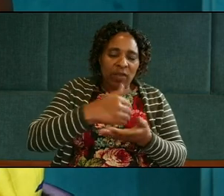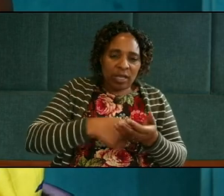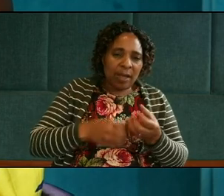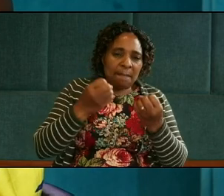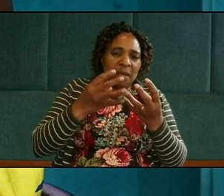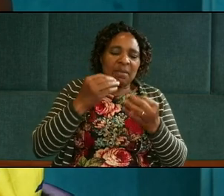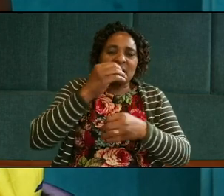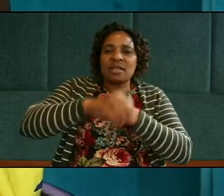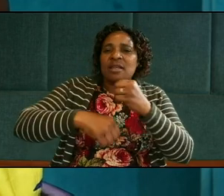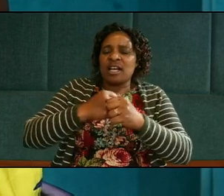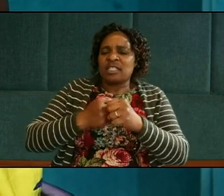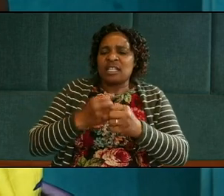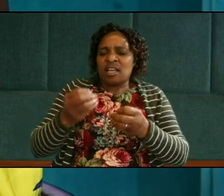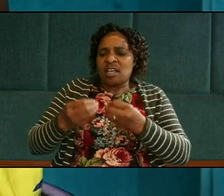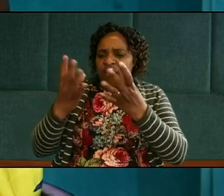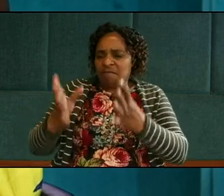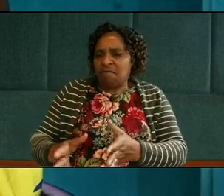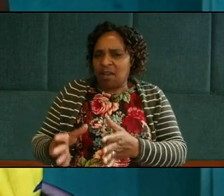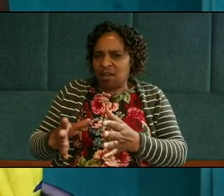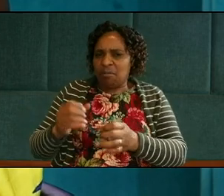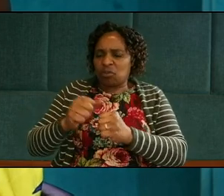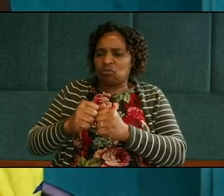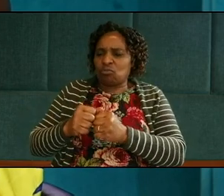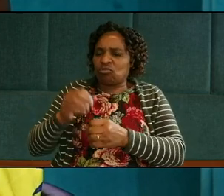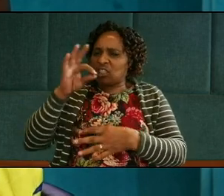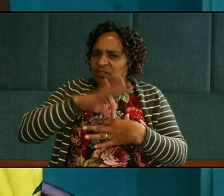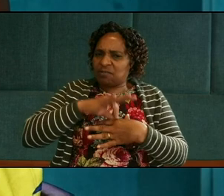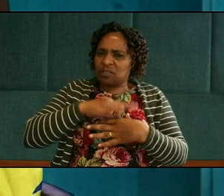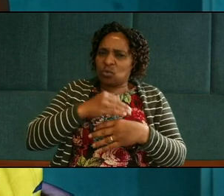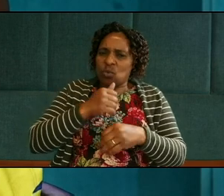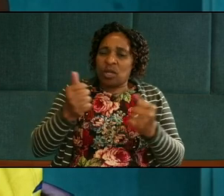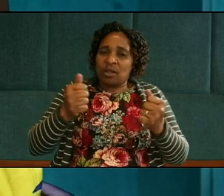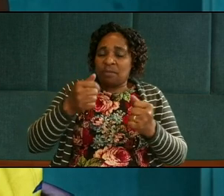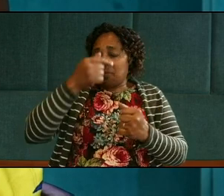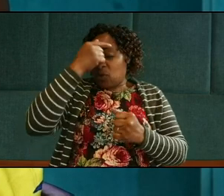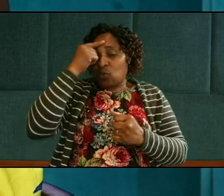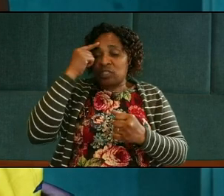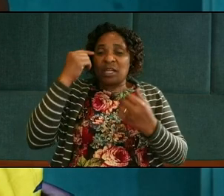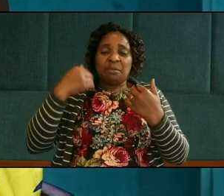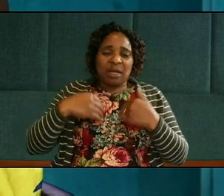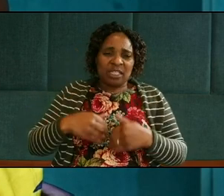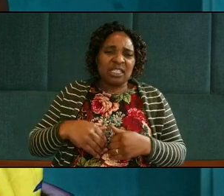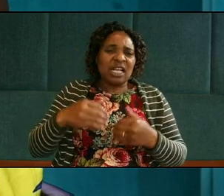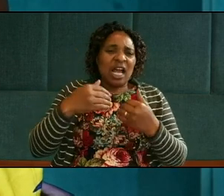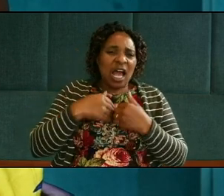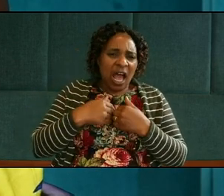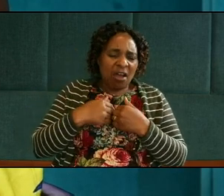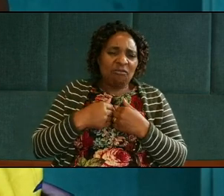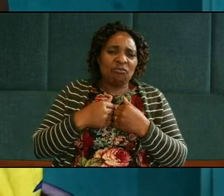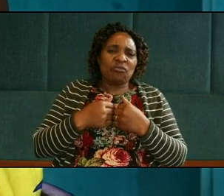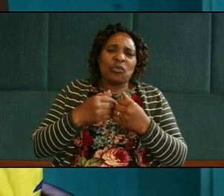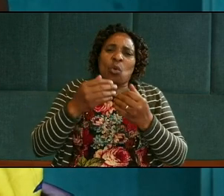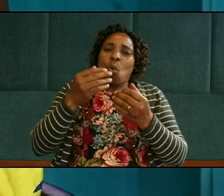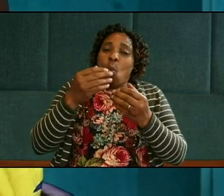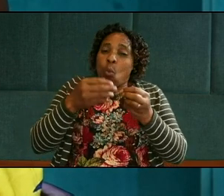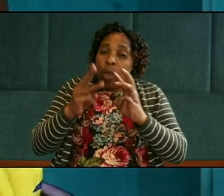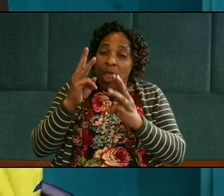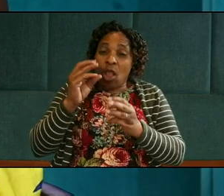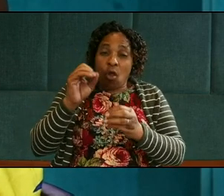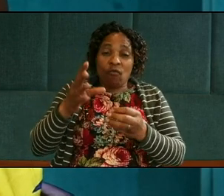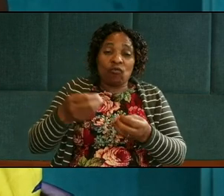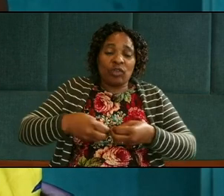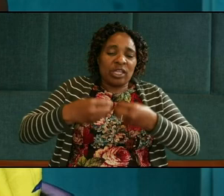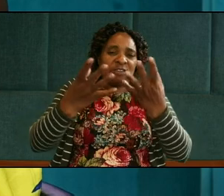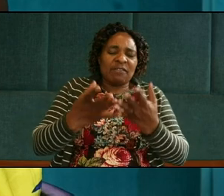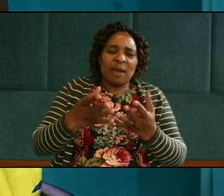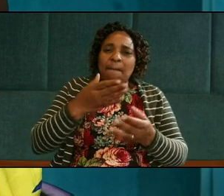if they felt that it was a worthwhile investment. See if the person has ever had any regrets about giving. And is there a better way to